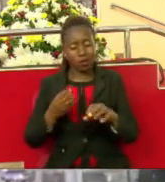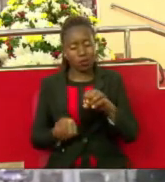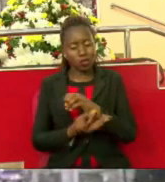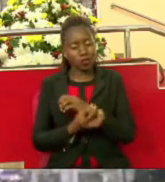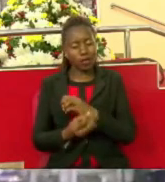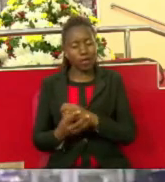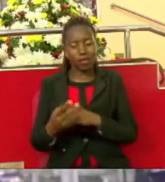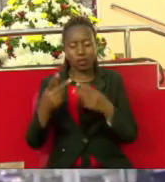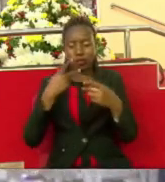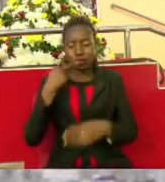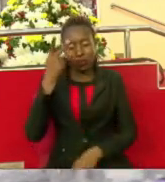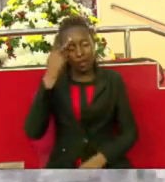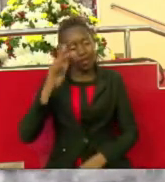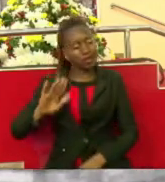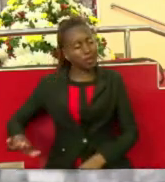be.